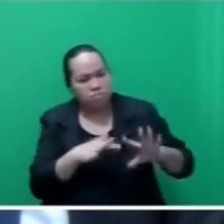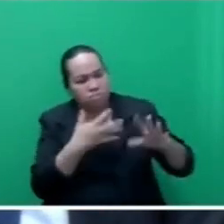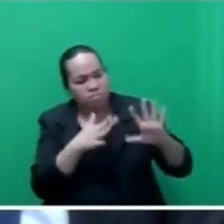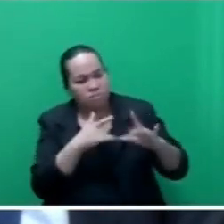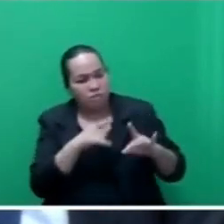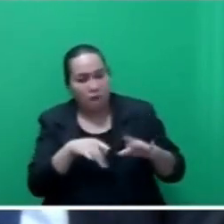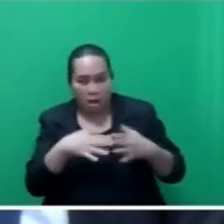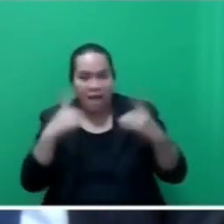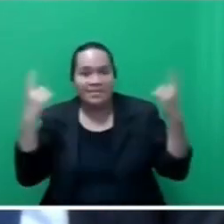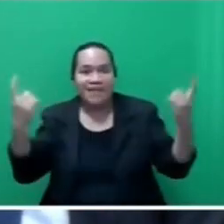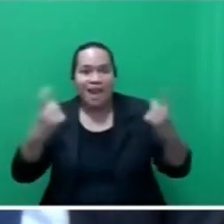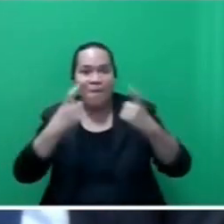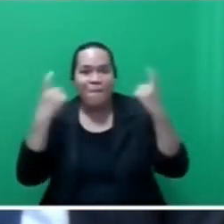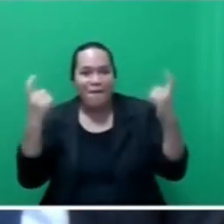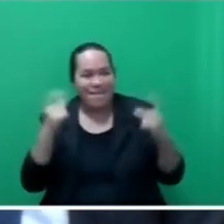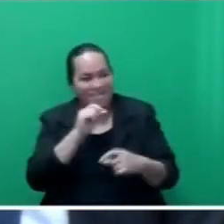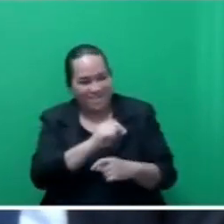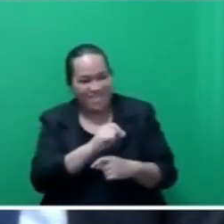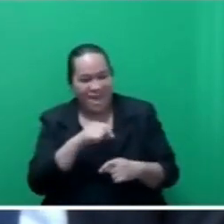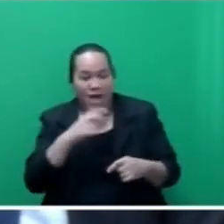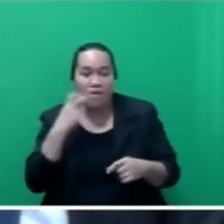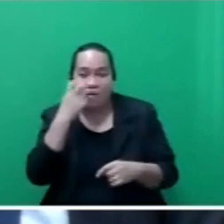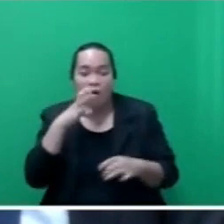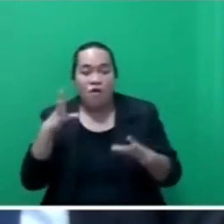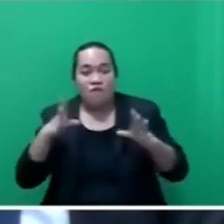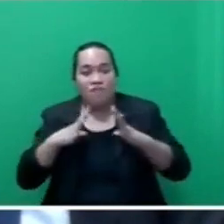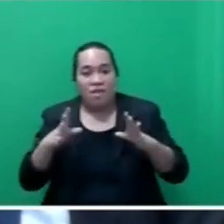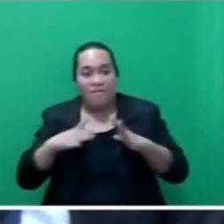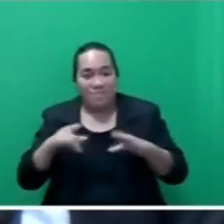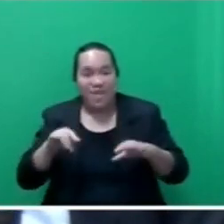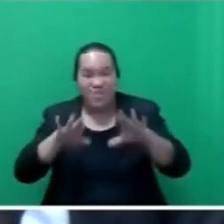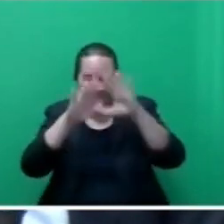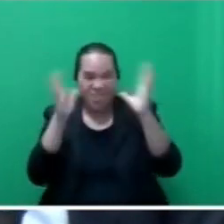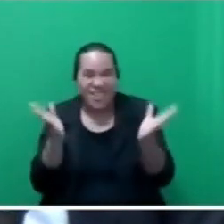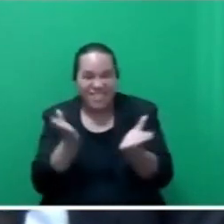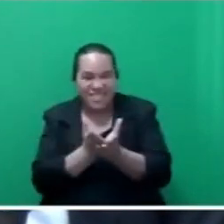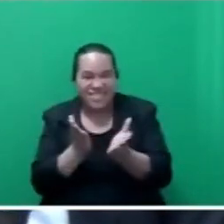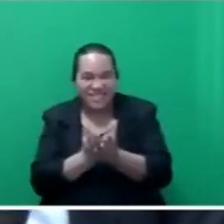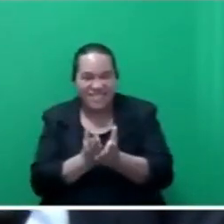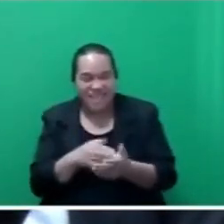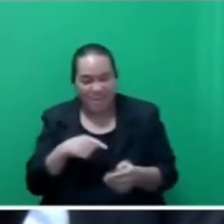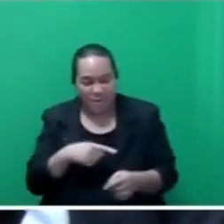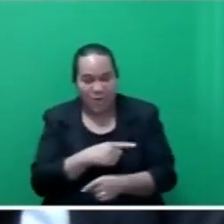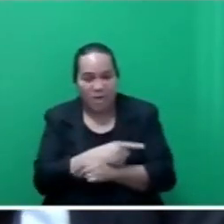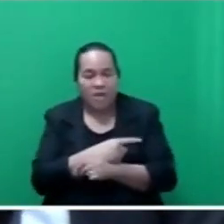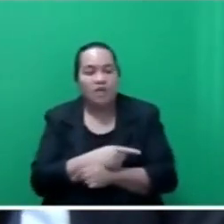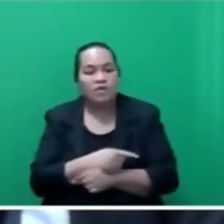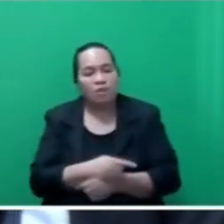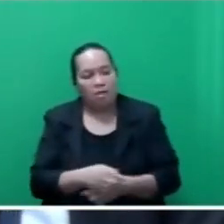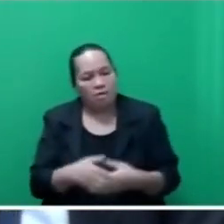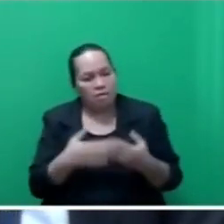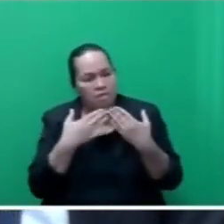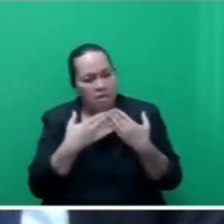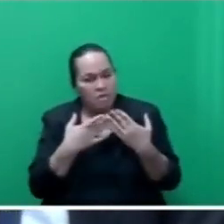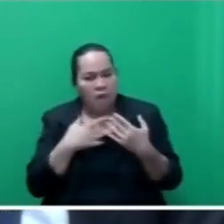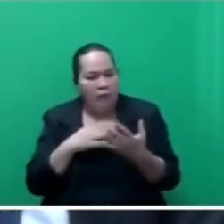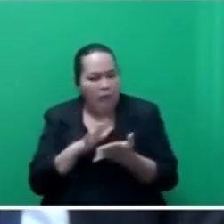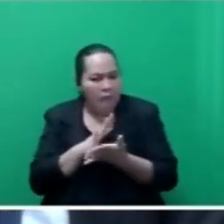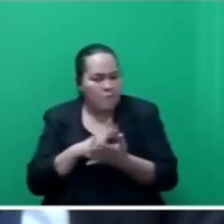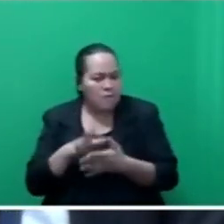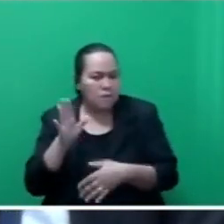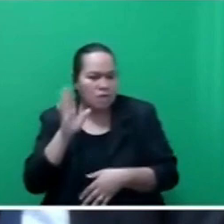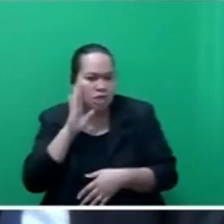celebrated right across the nation, where free oral health checks are being done. Pleasing to note that in yesterday's budget